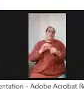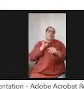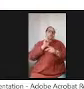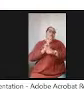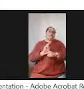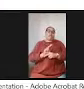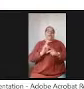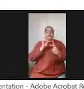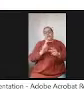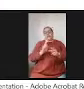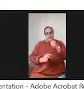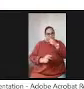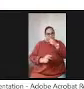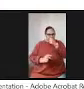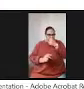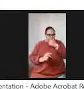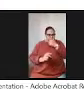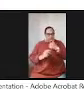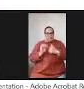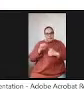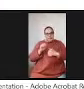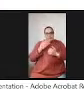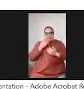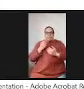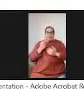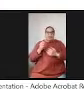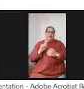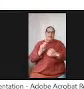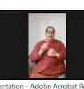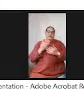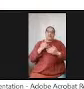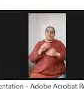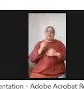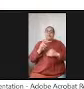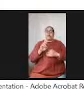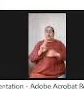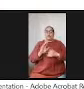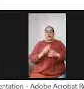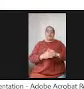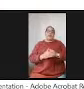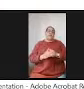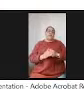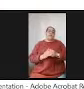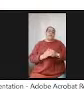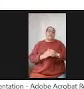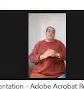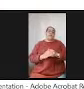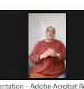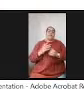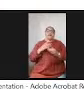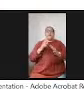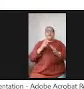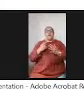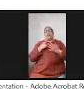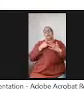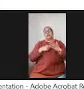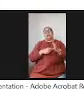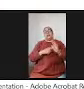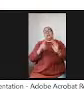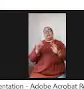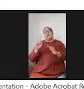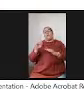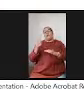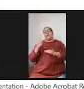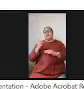visits. Indeed. Thank you, Mr. Titus. Mr. Dowman. No, I was just pointing out Mr. Titus raised his